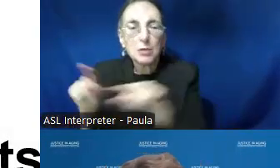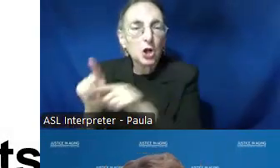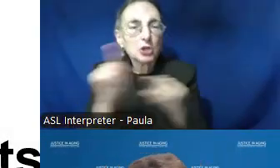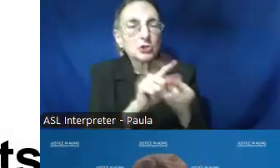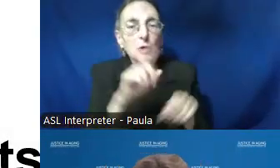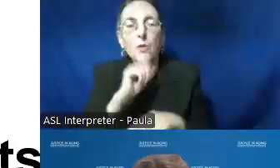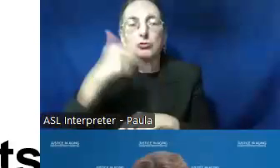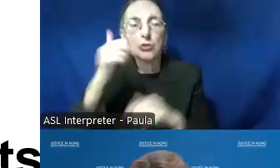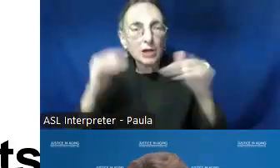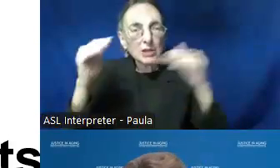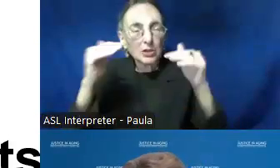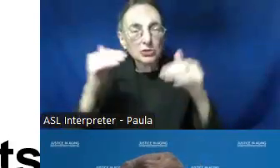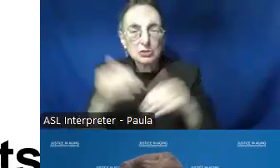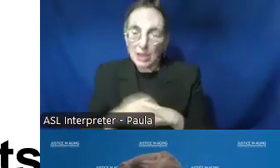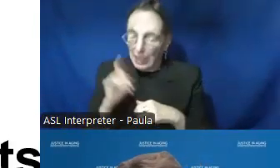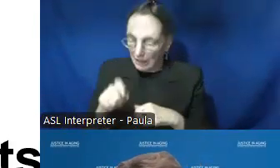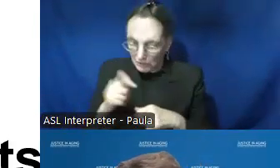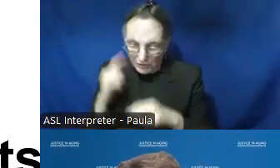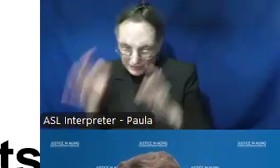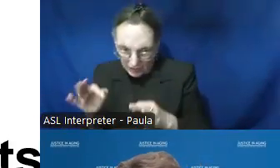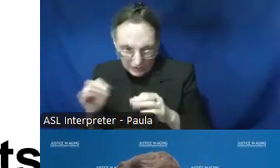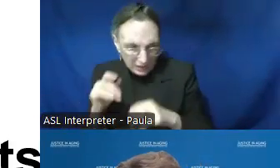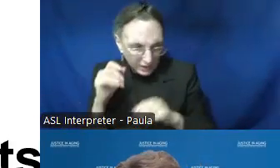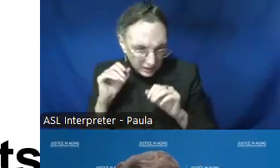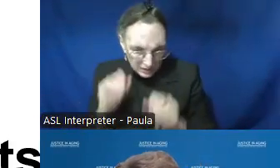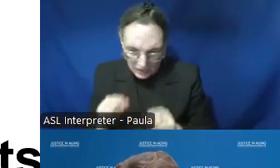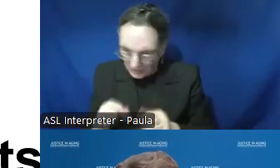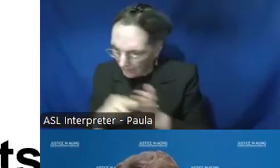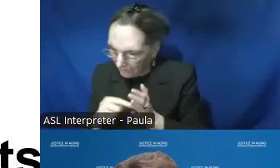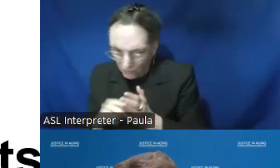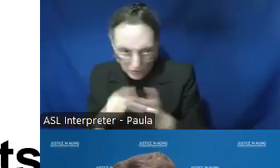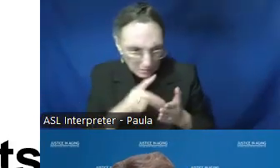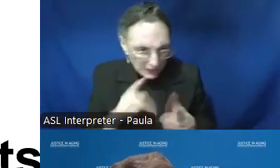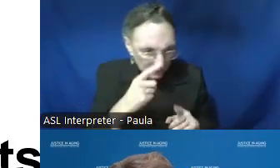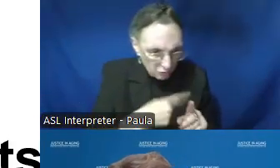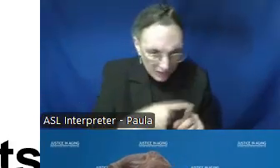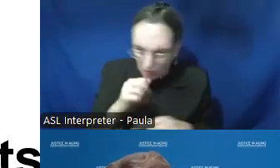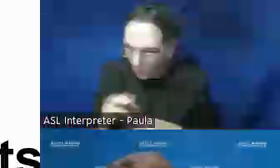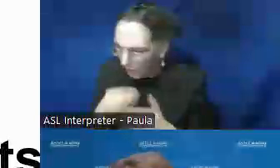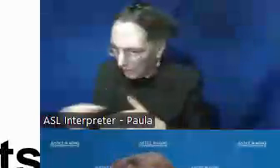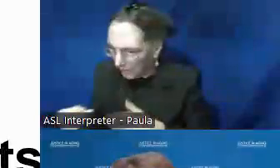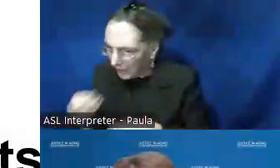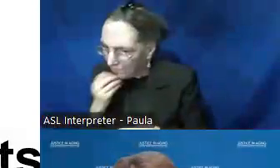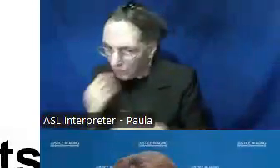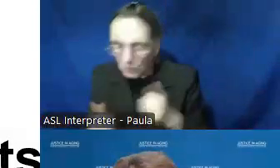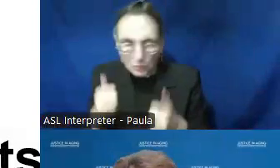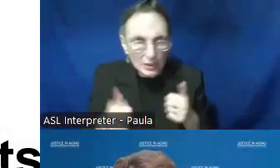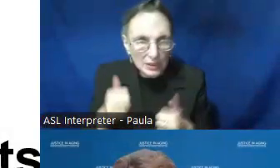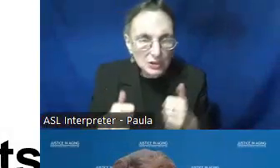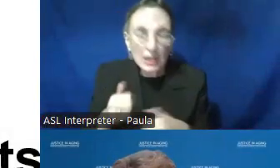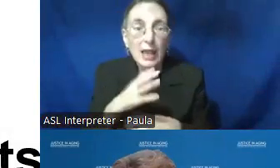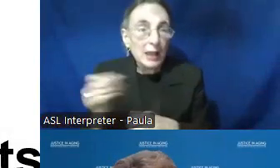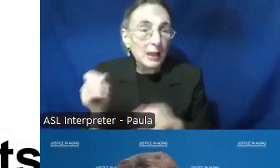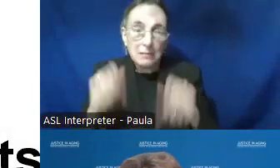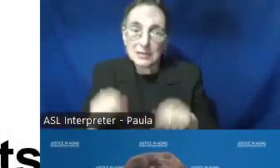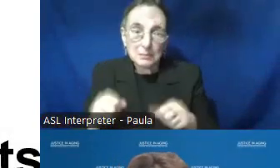choose between paying the rent and buying food or other necessities. And in the home ownership case, the possibility of